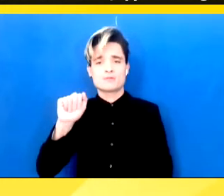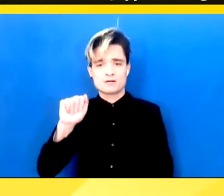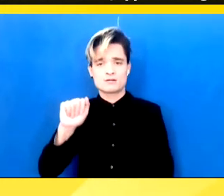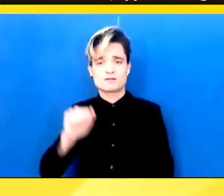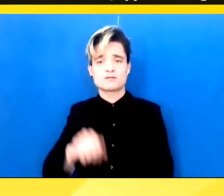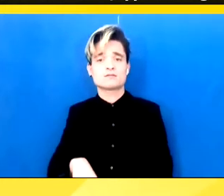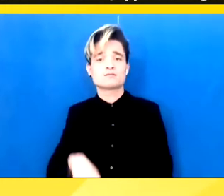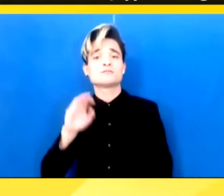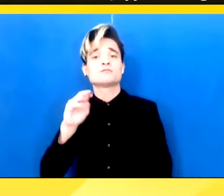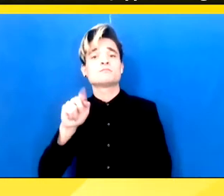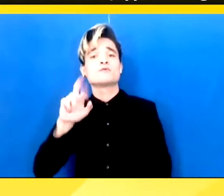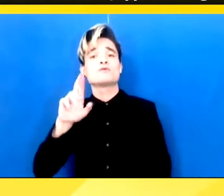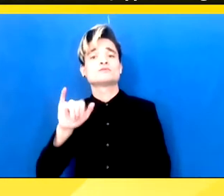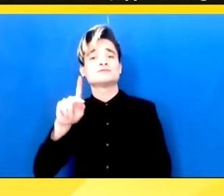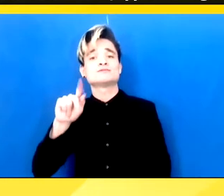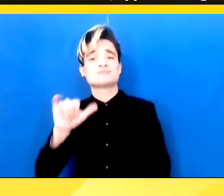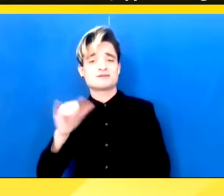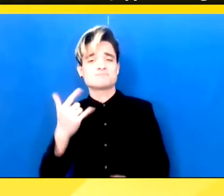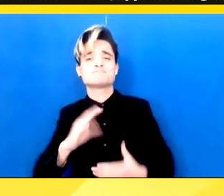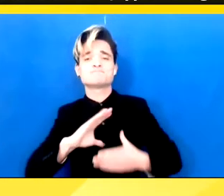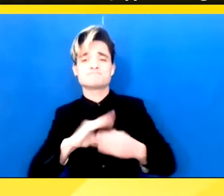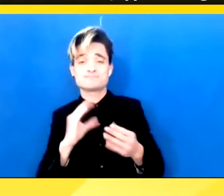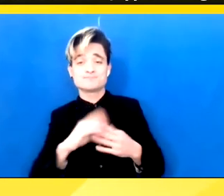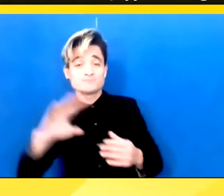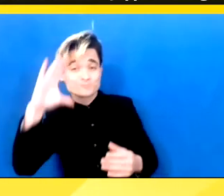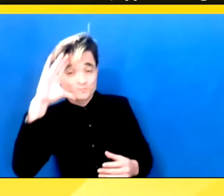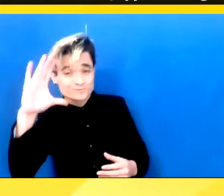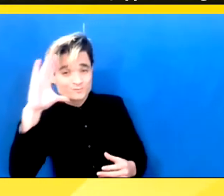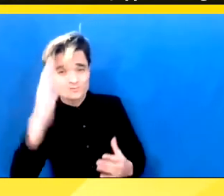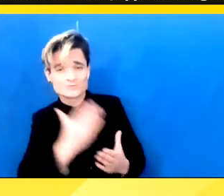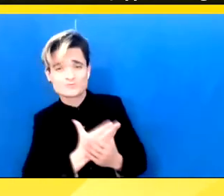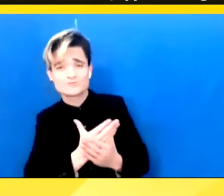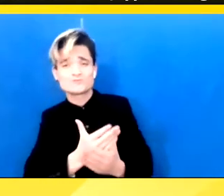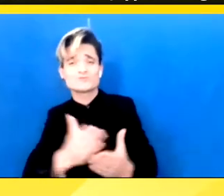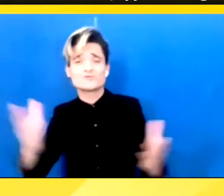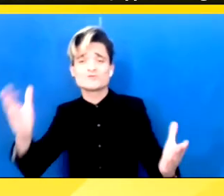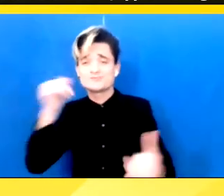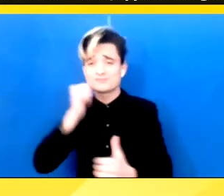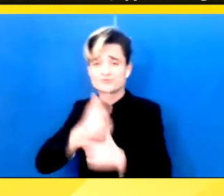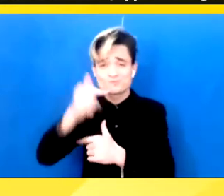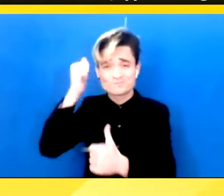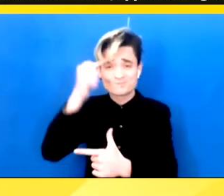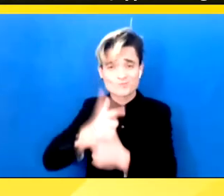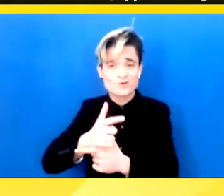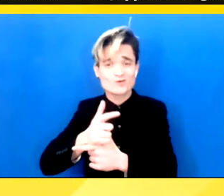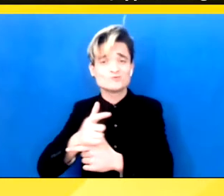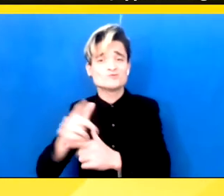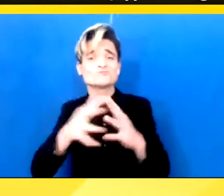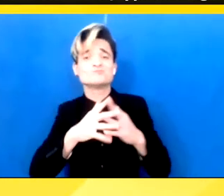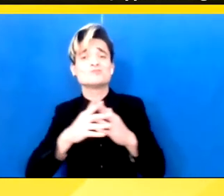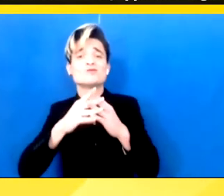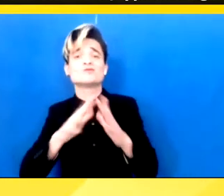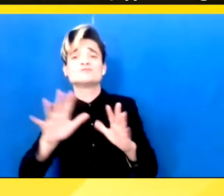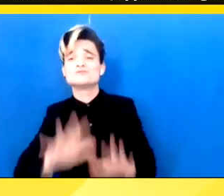People's Campaign, and to my sisters and brothers in the American labor movement. We are